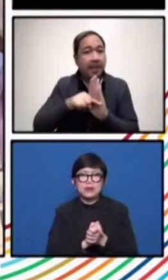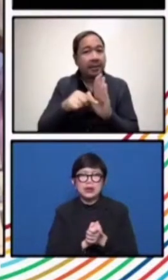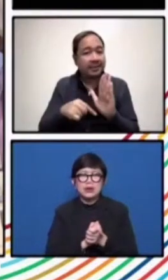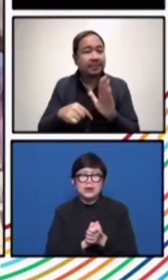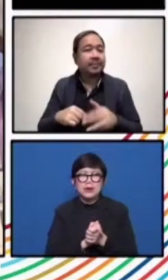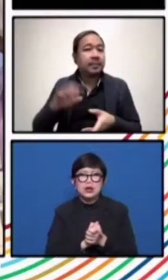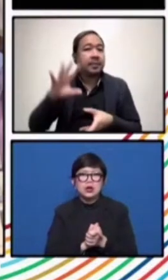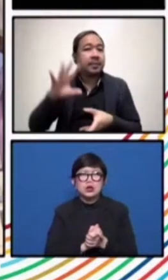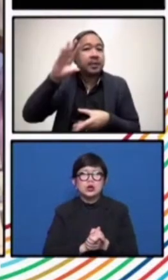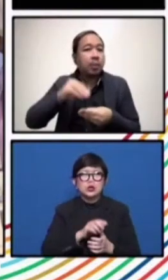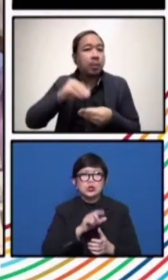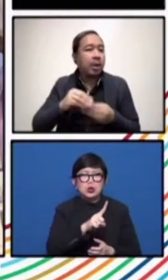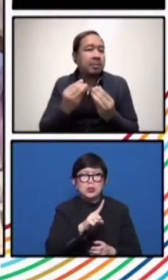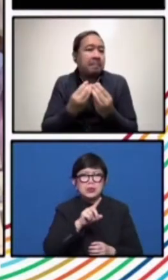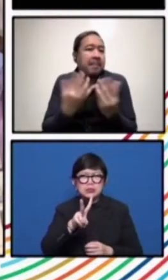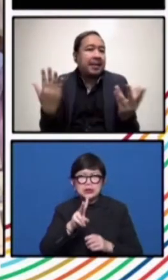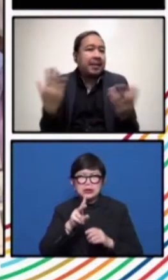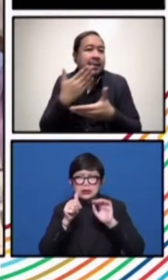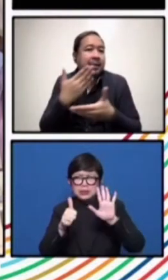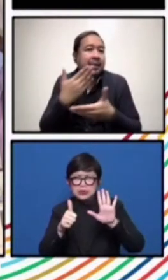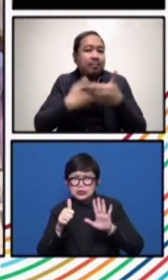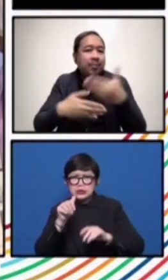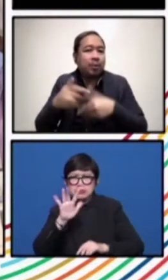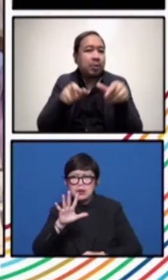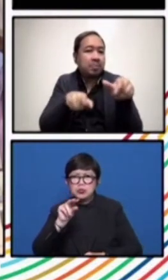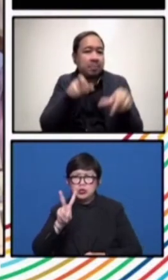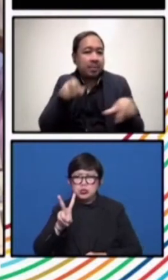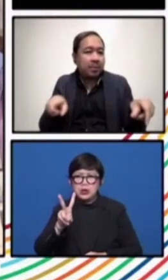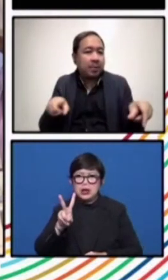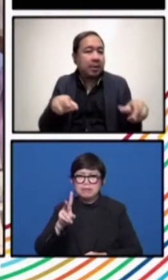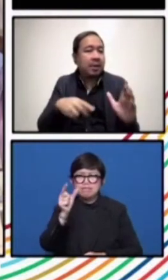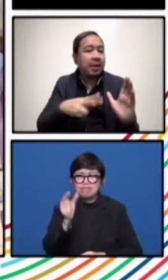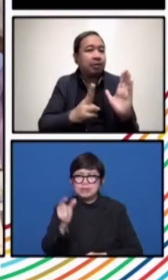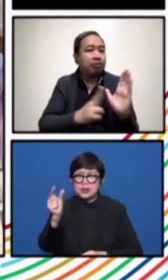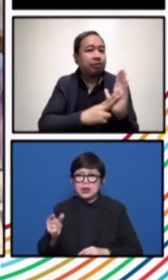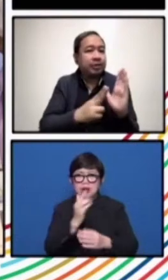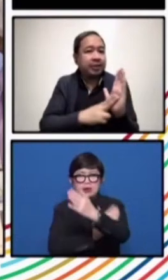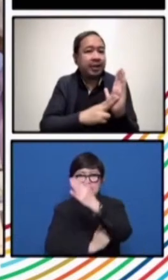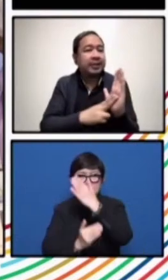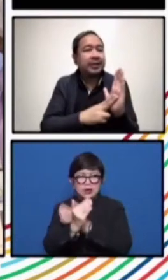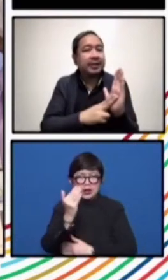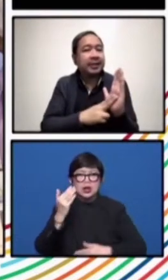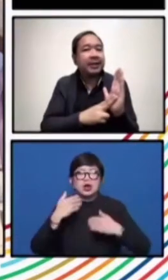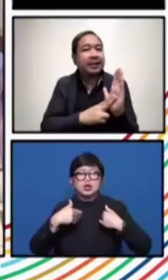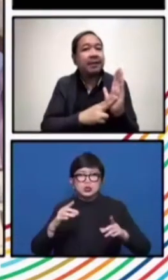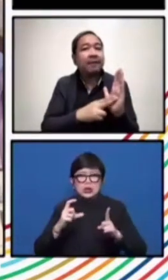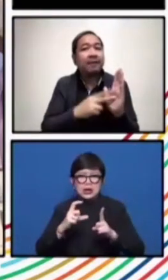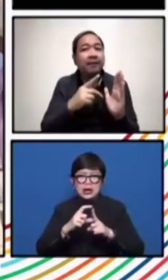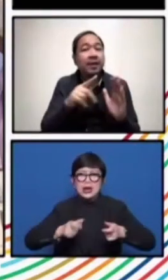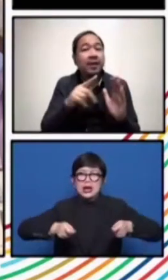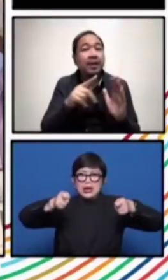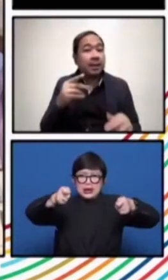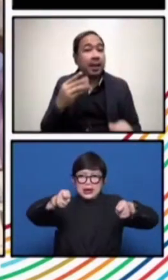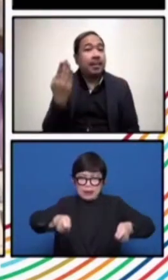12652 person with disability registered for the 20 20 2017